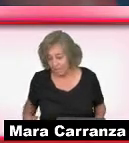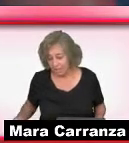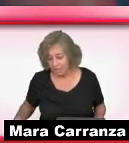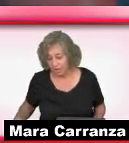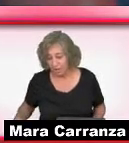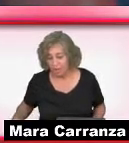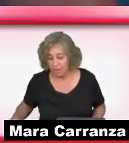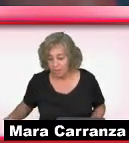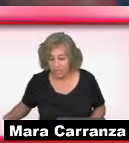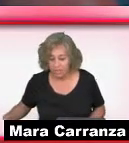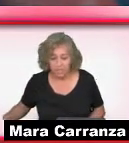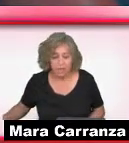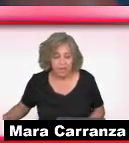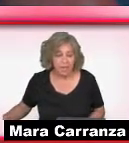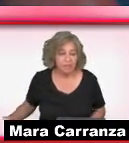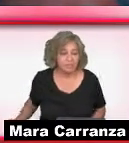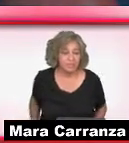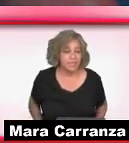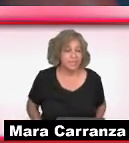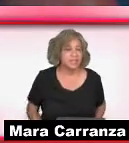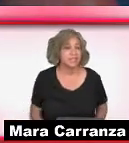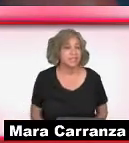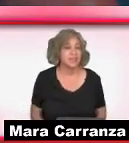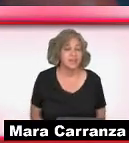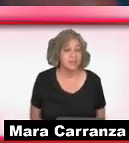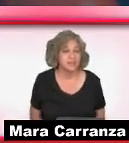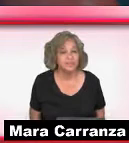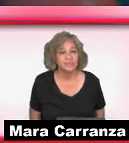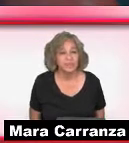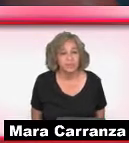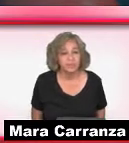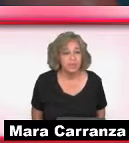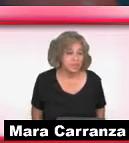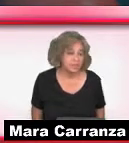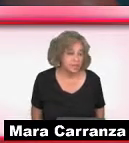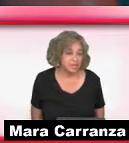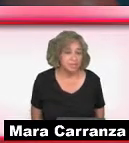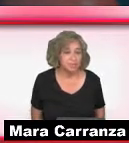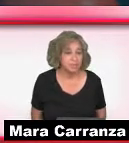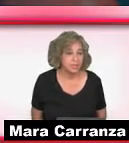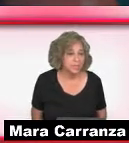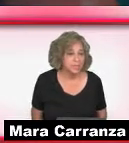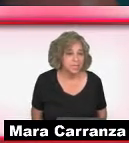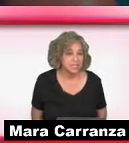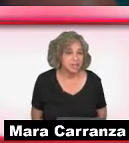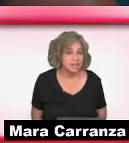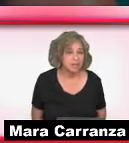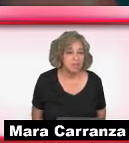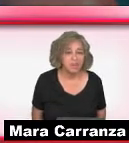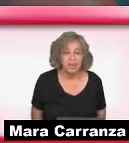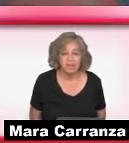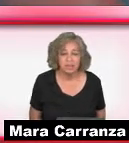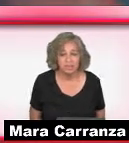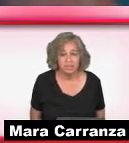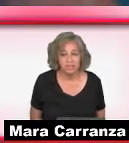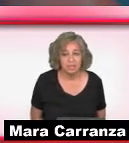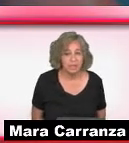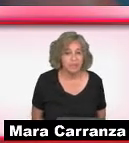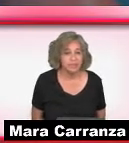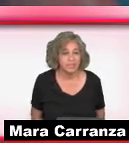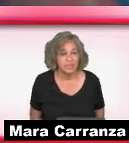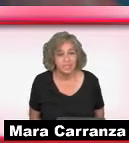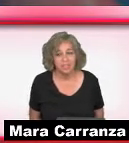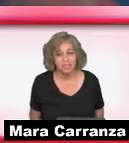let's say they don't want to be have the tests or anything. Well, he says, but the president said they are not losing